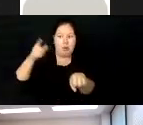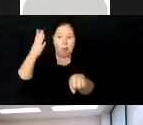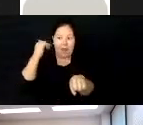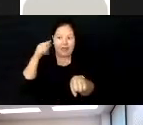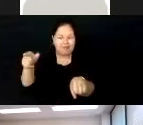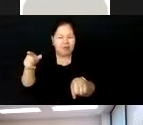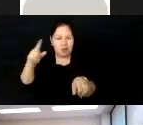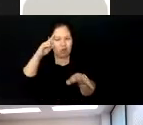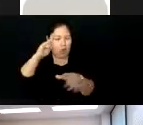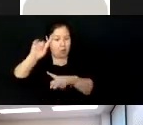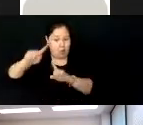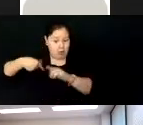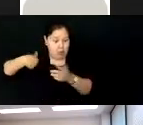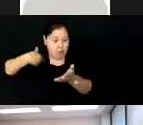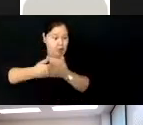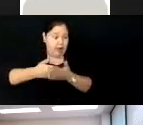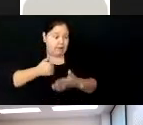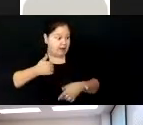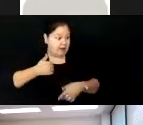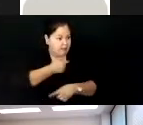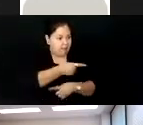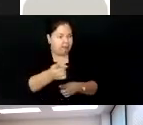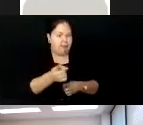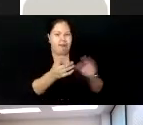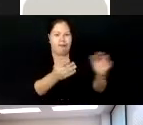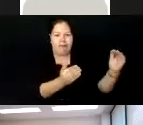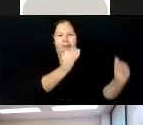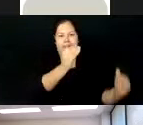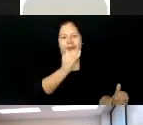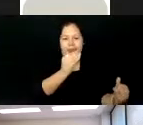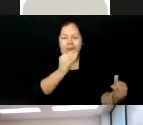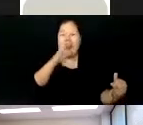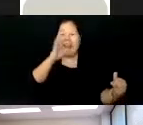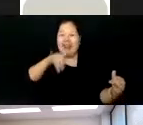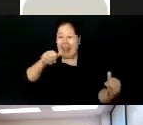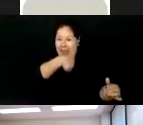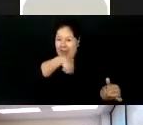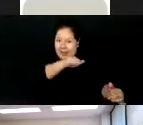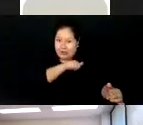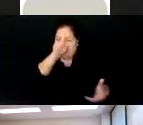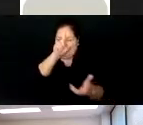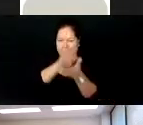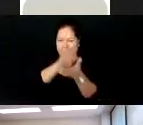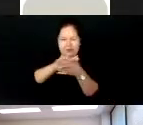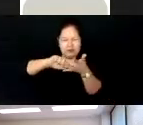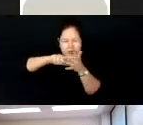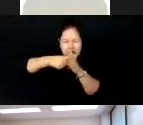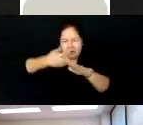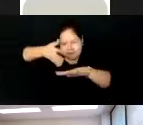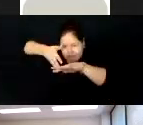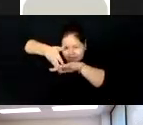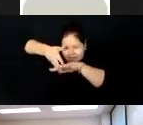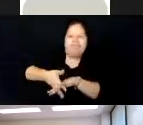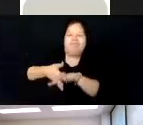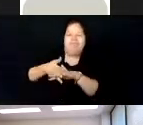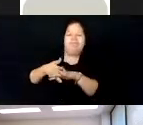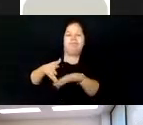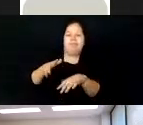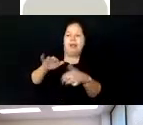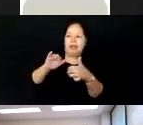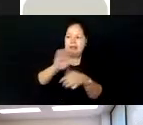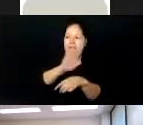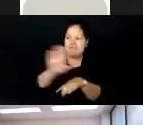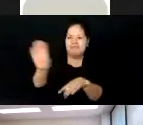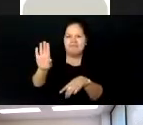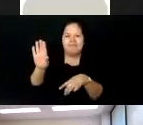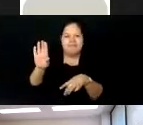Indigenous peoples. And over time, racist attitudes and beliefs became entrenched, really embedded within